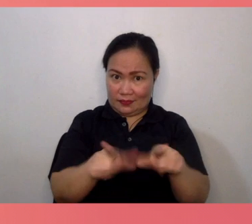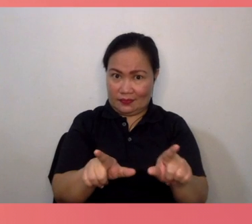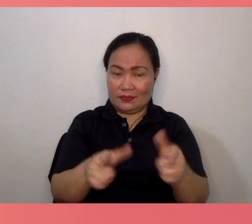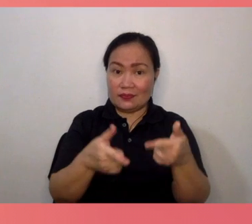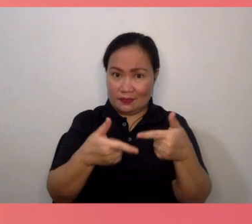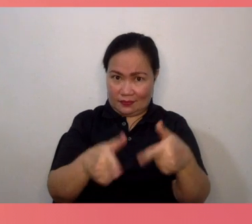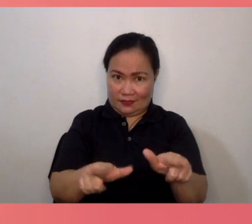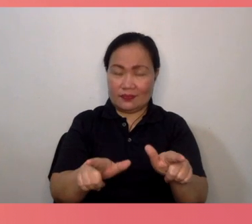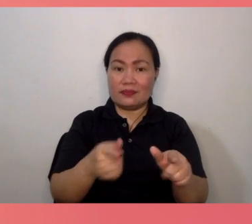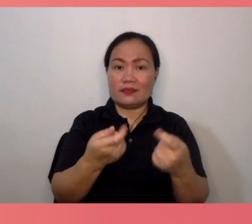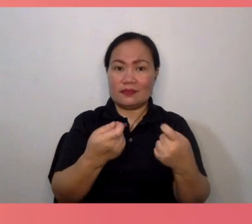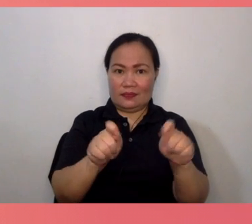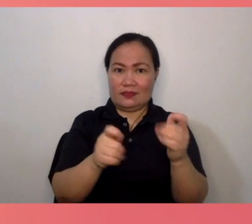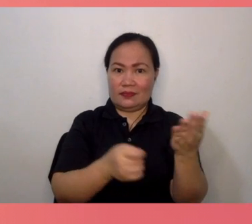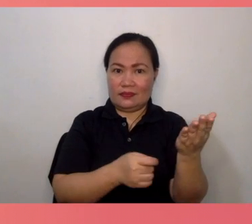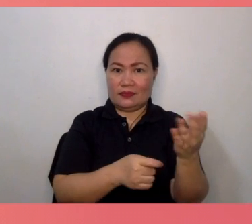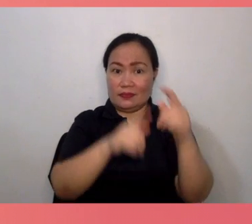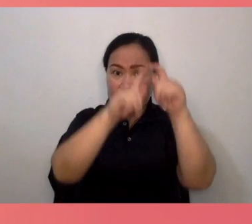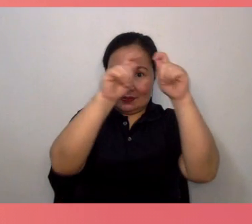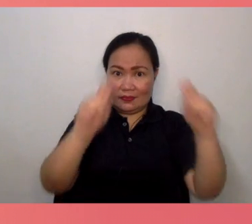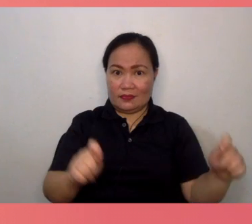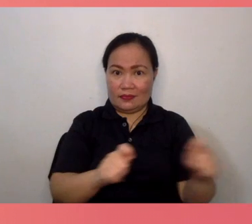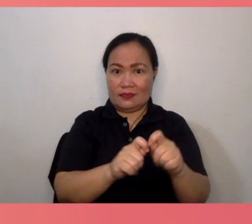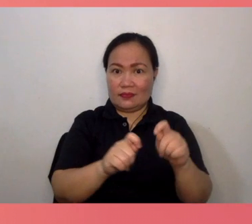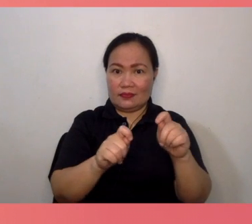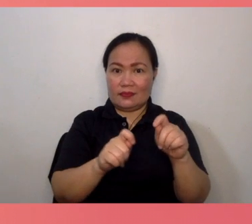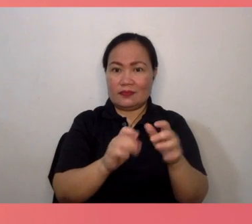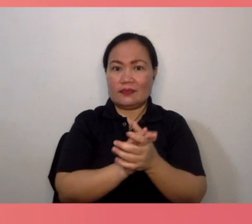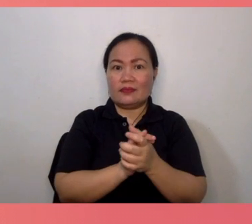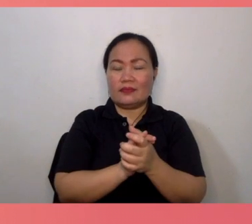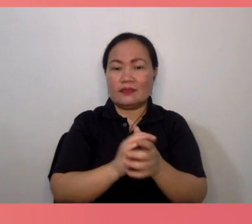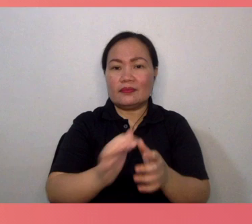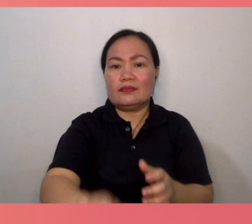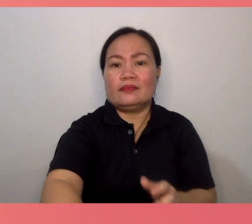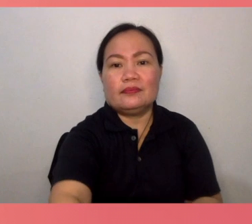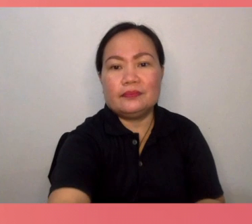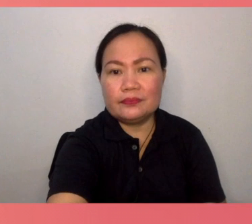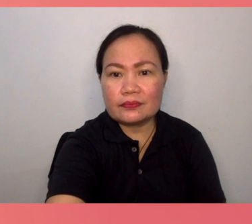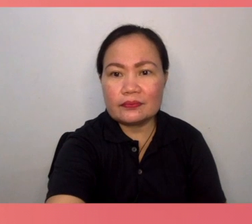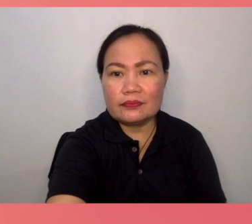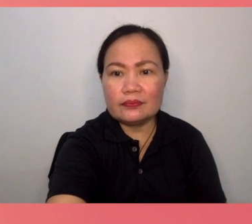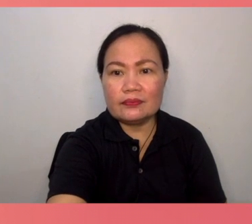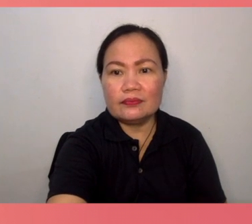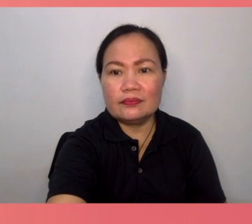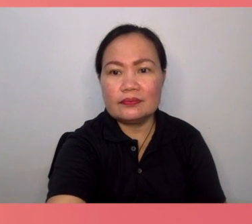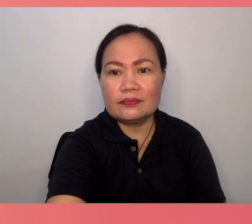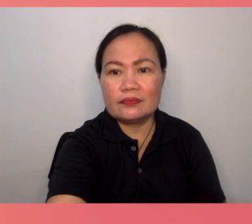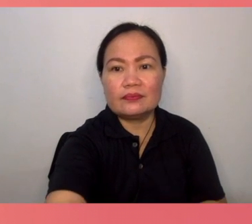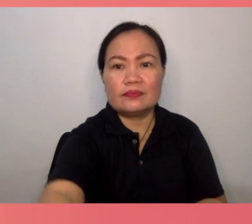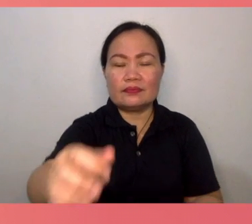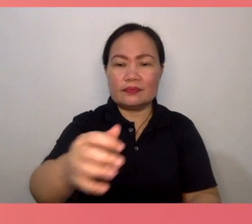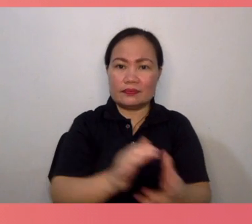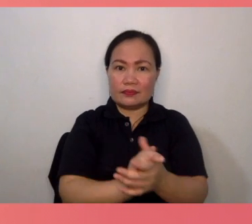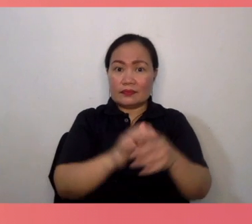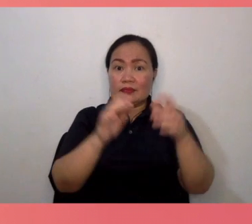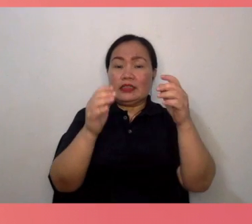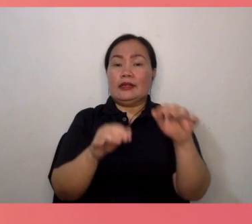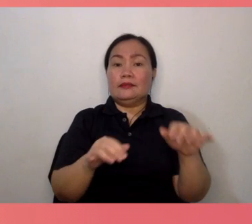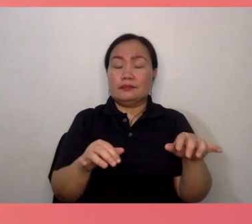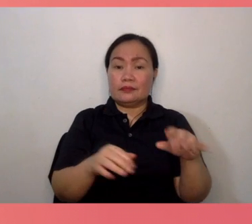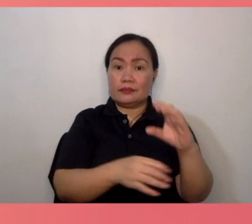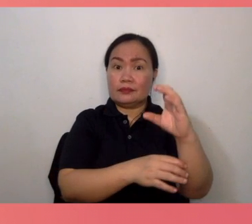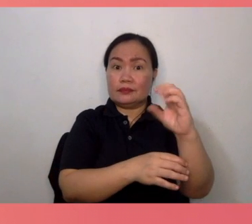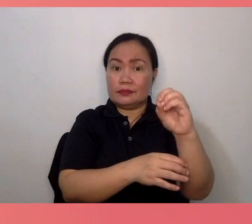Okay, so let's try. So the triangles are similar. So since similar sila, therefore the corresponding angles are congruent and